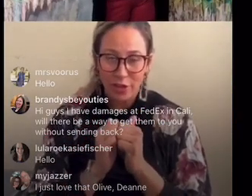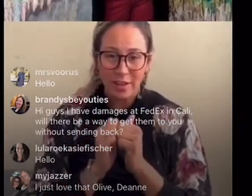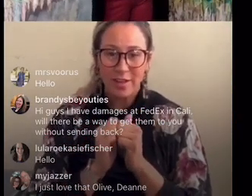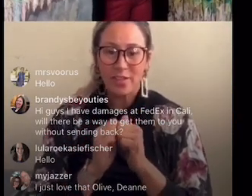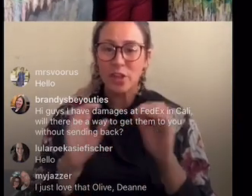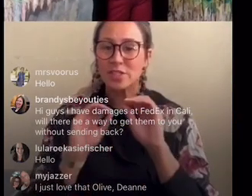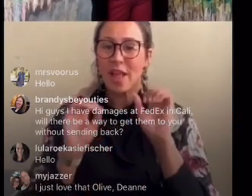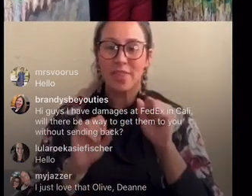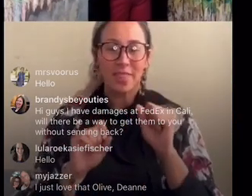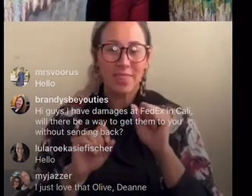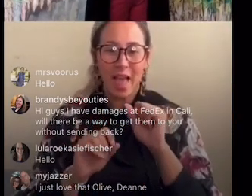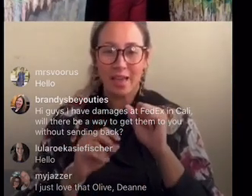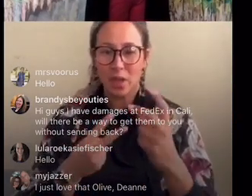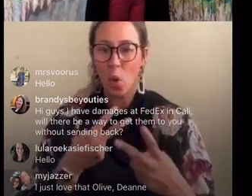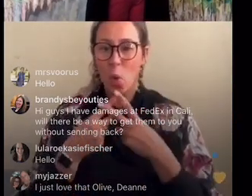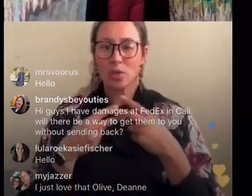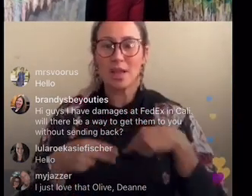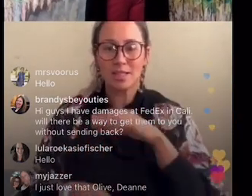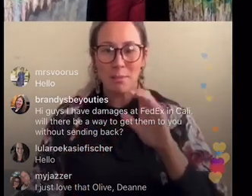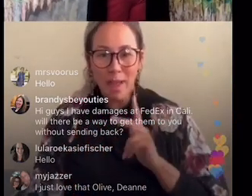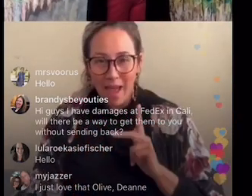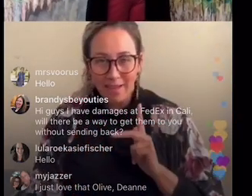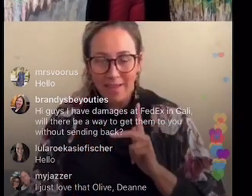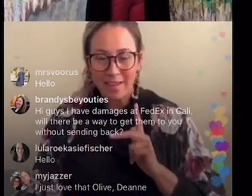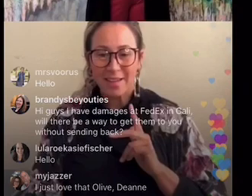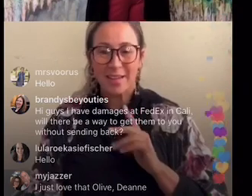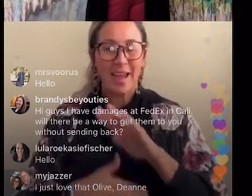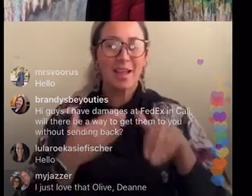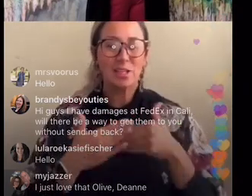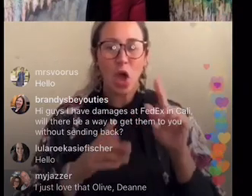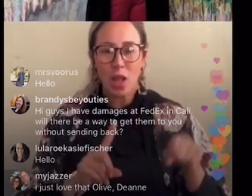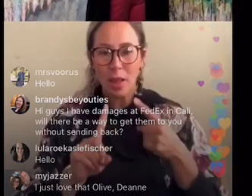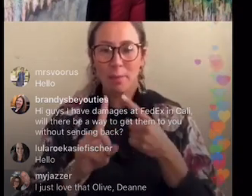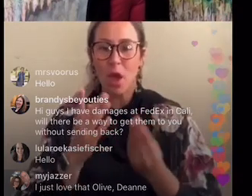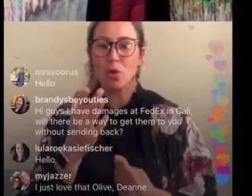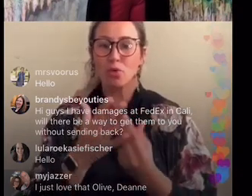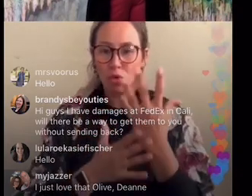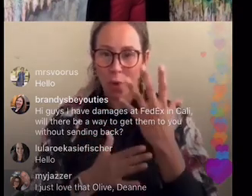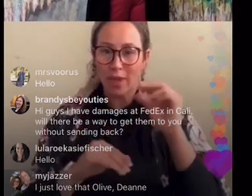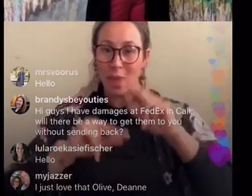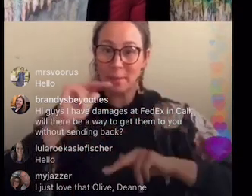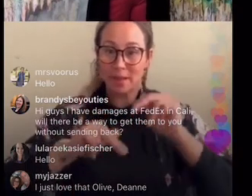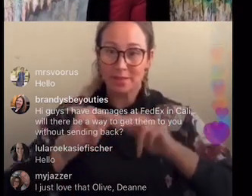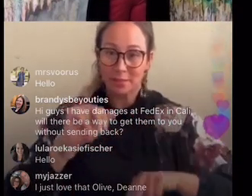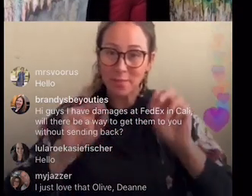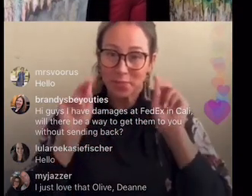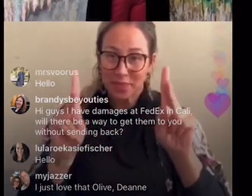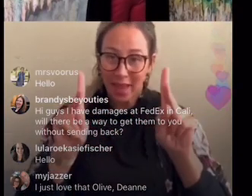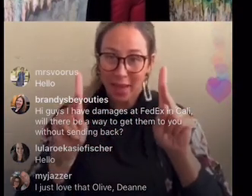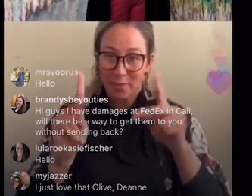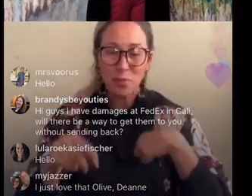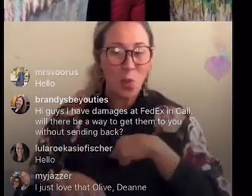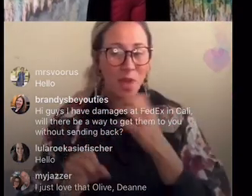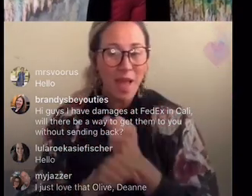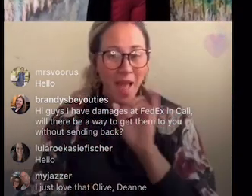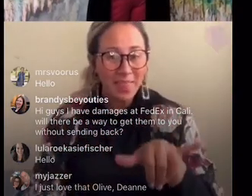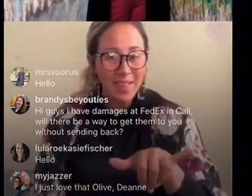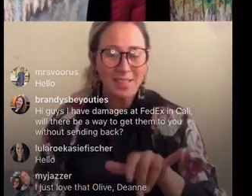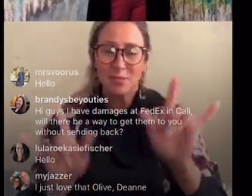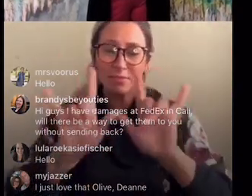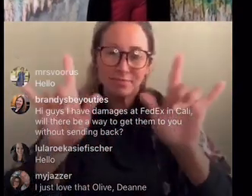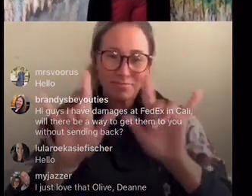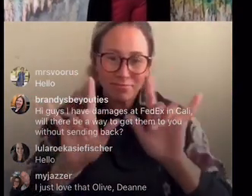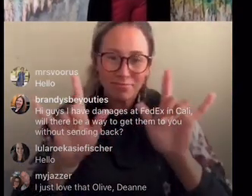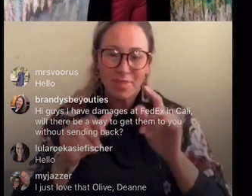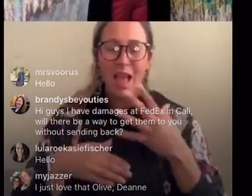that can hold us back. And it's all about growing and building. All right, you guys, we got this. I love all your